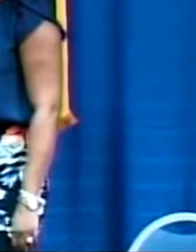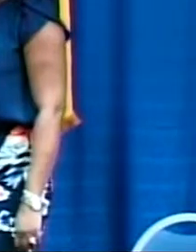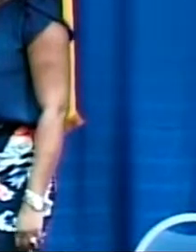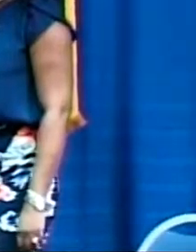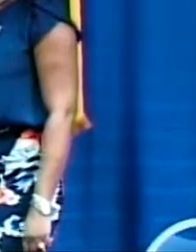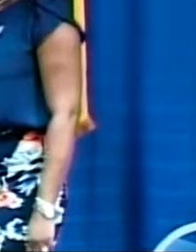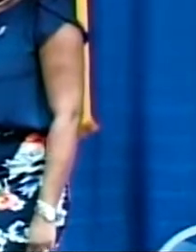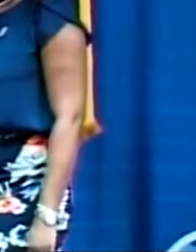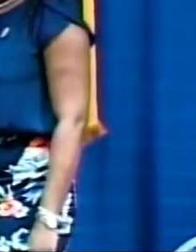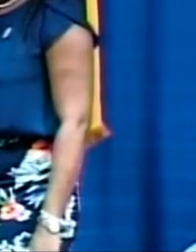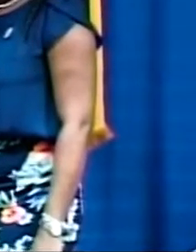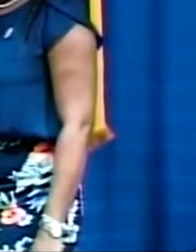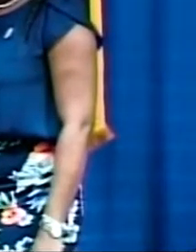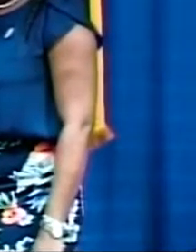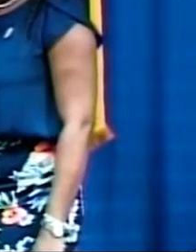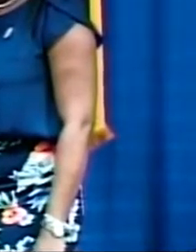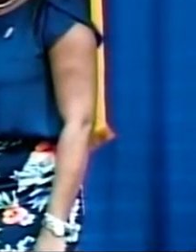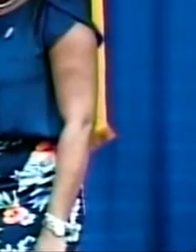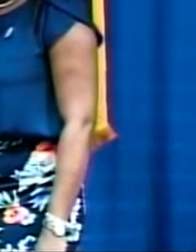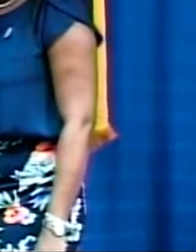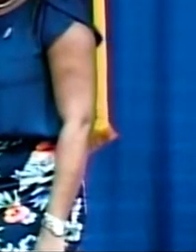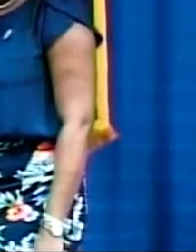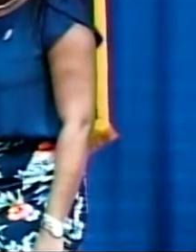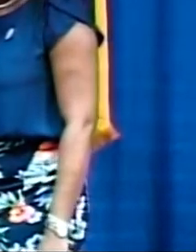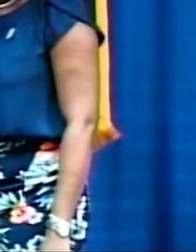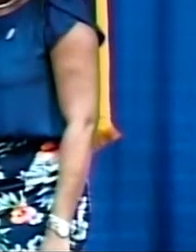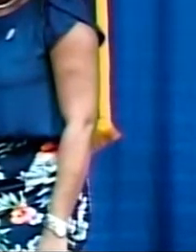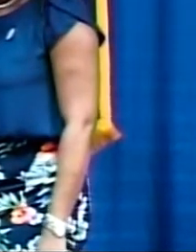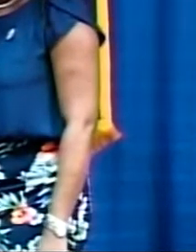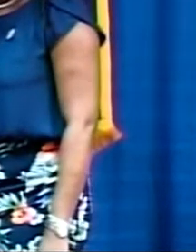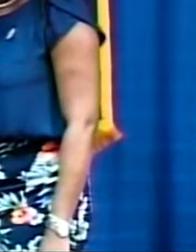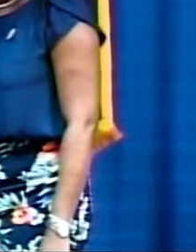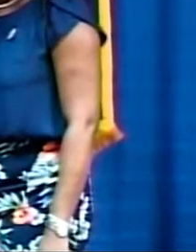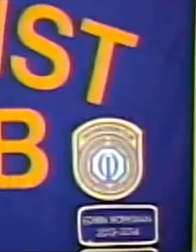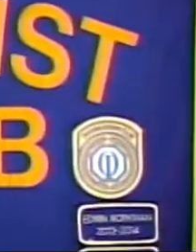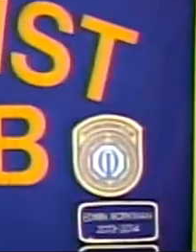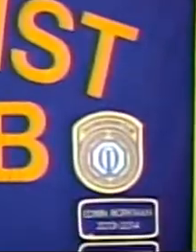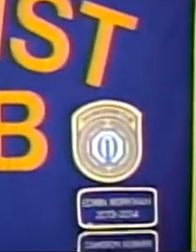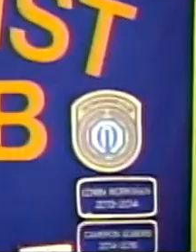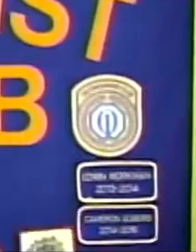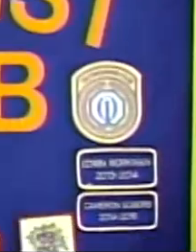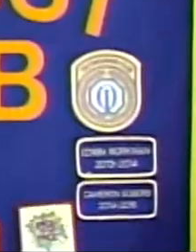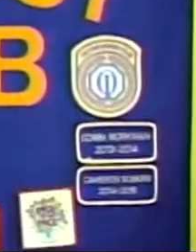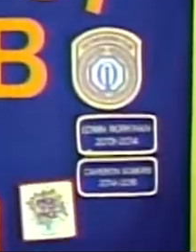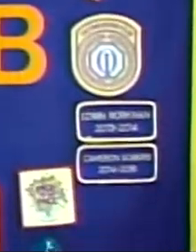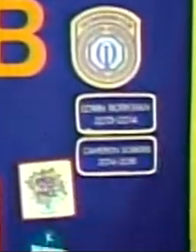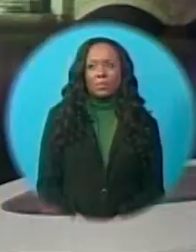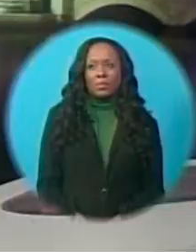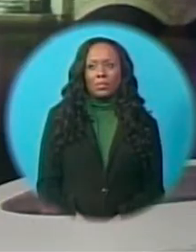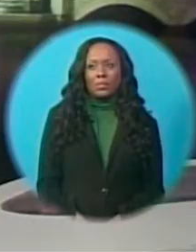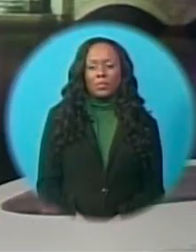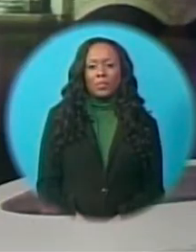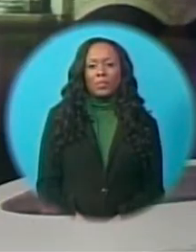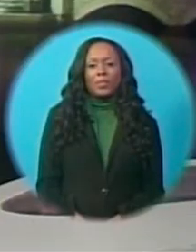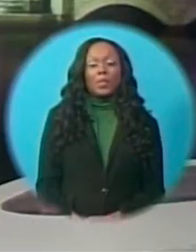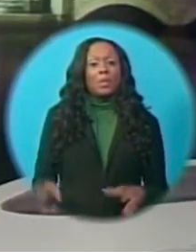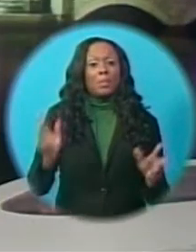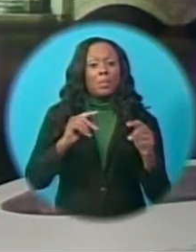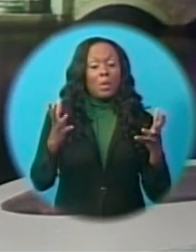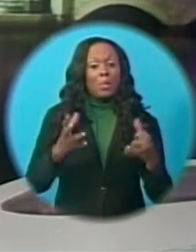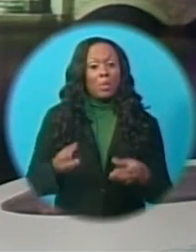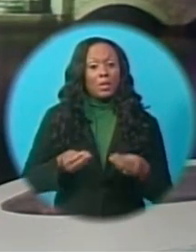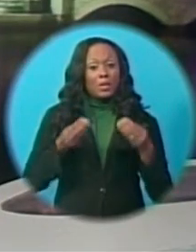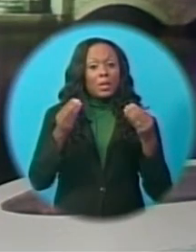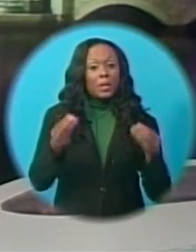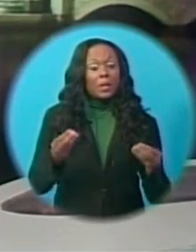Caribbean International Banks. People who want to donate supplies can do so between 10 a.m. and 4 p.m. tomorrow at the Lloyd Erskine Sanford